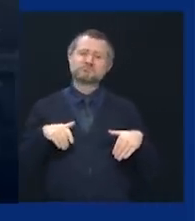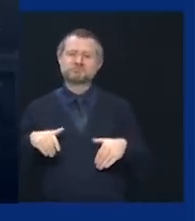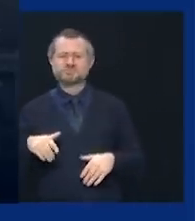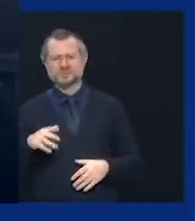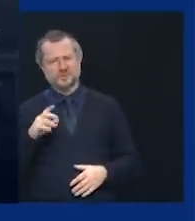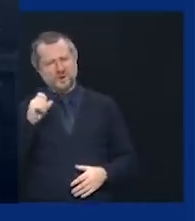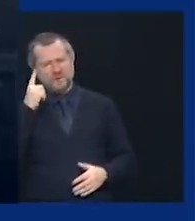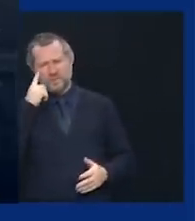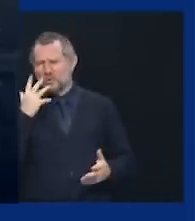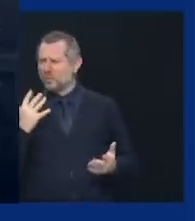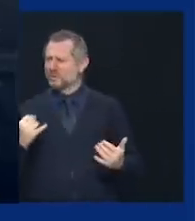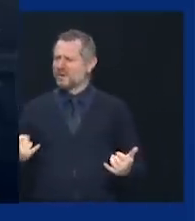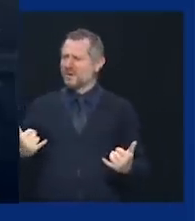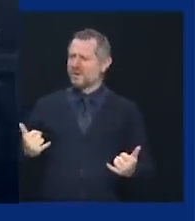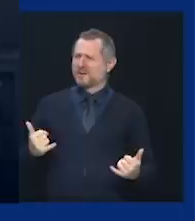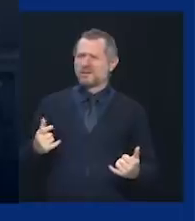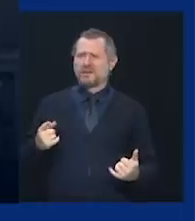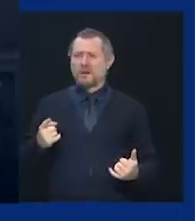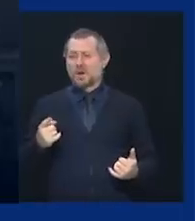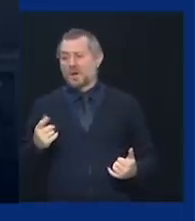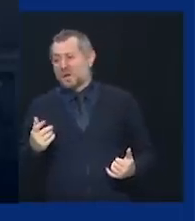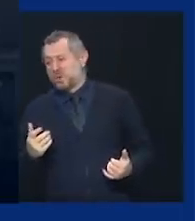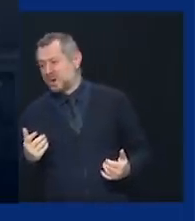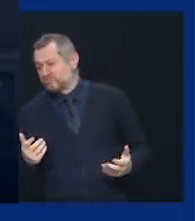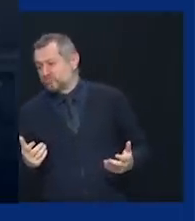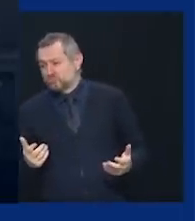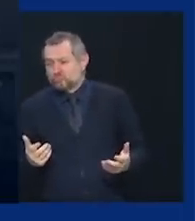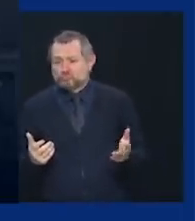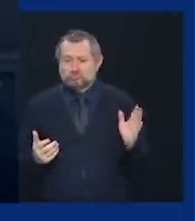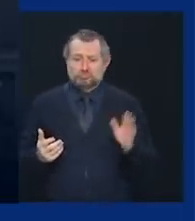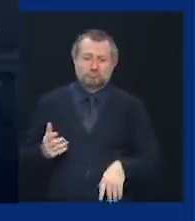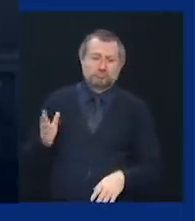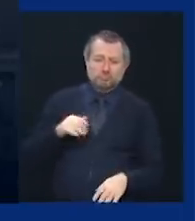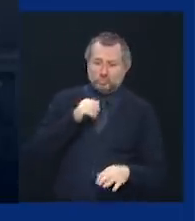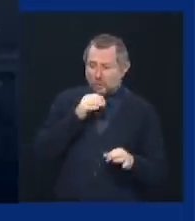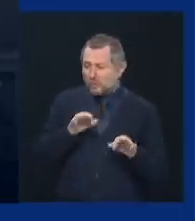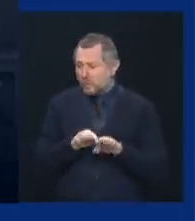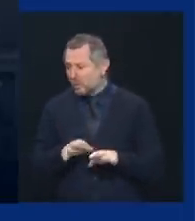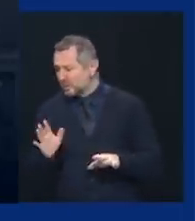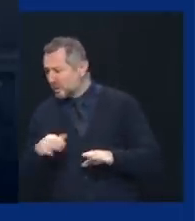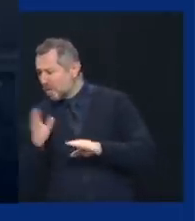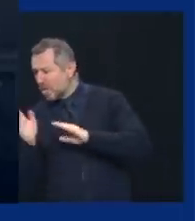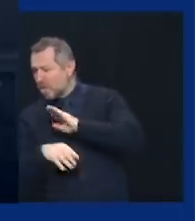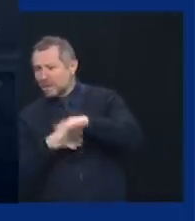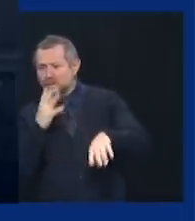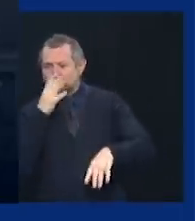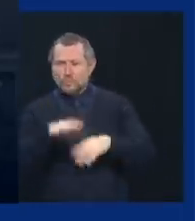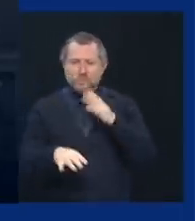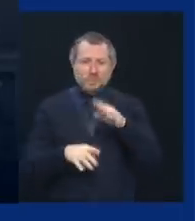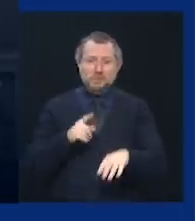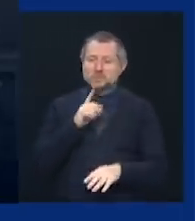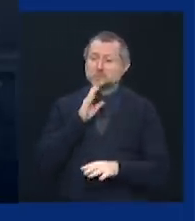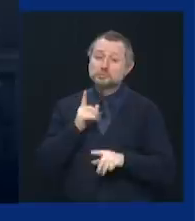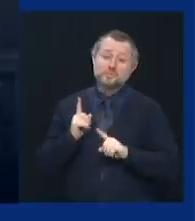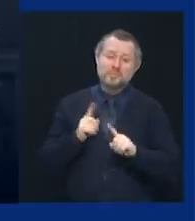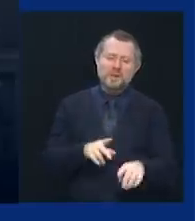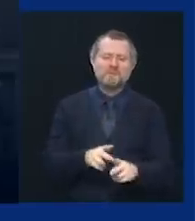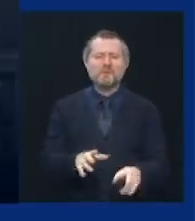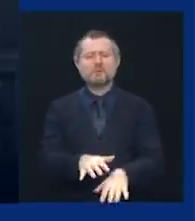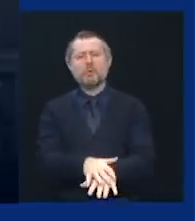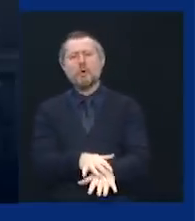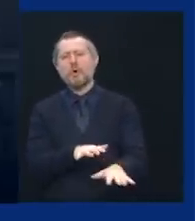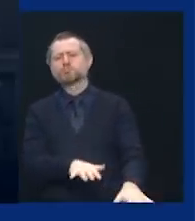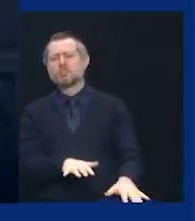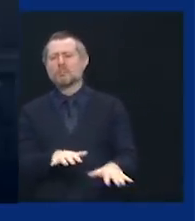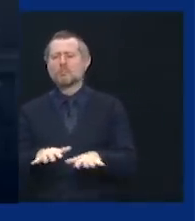bureaucratic and so apathetic and so slow that basic common